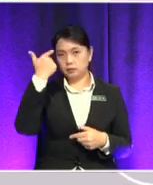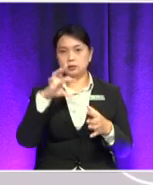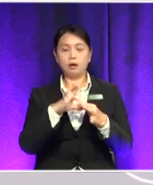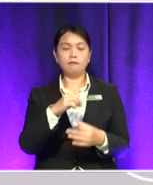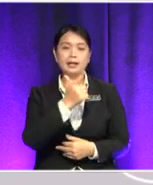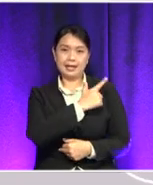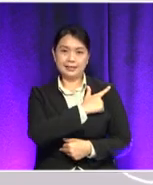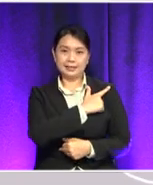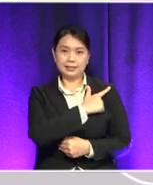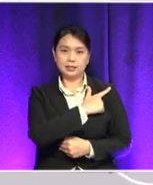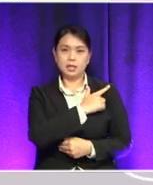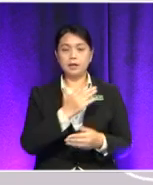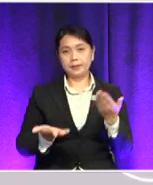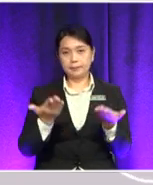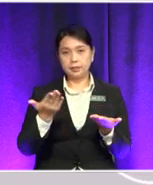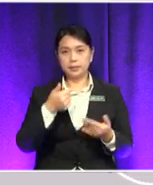carelessness. Okay,